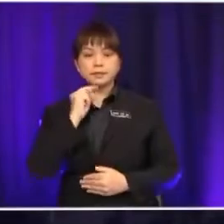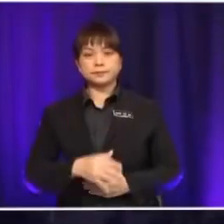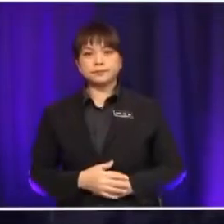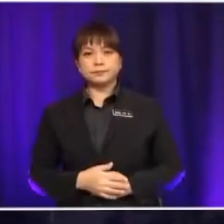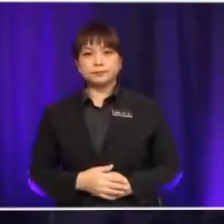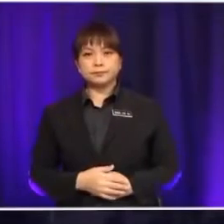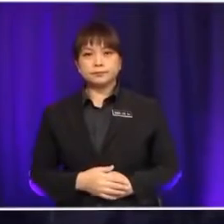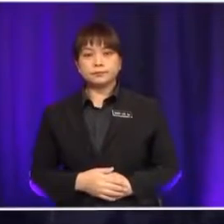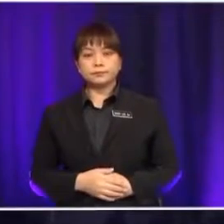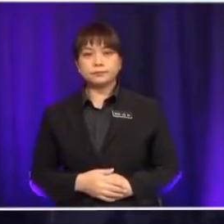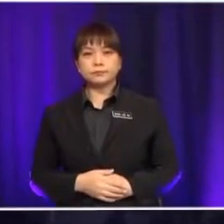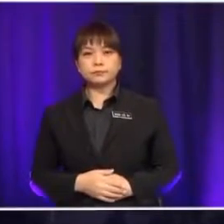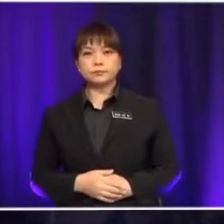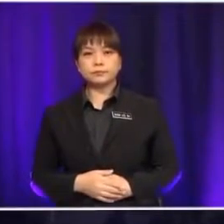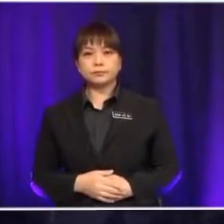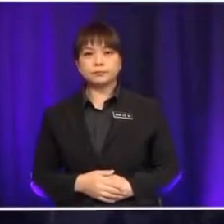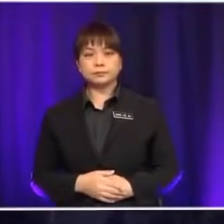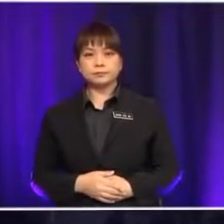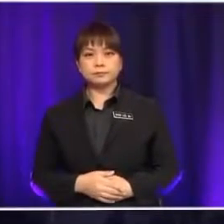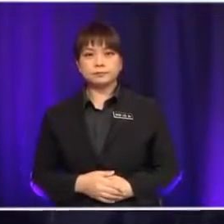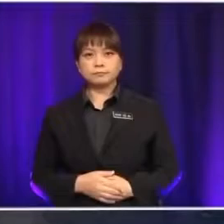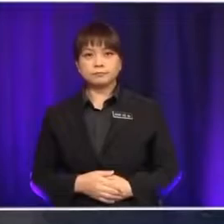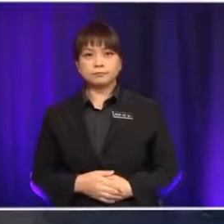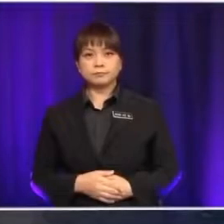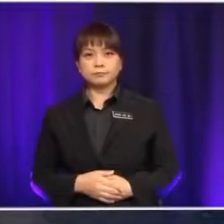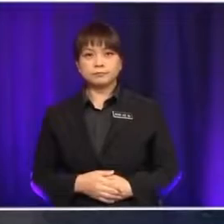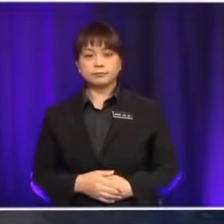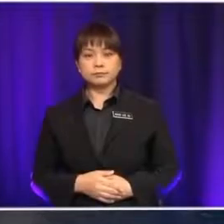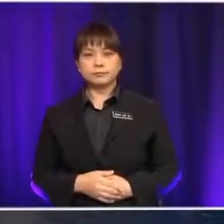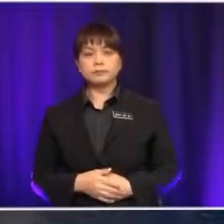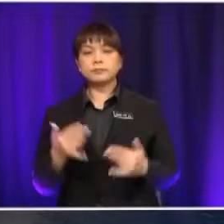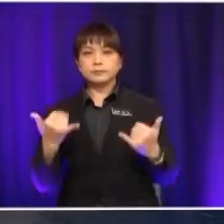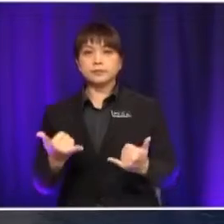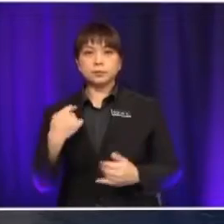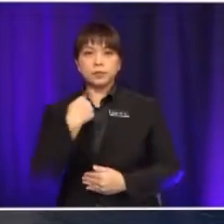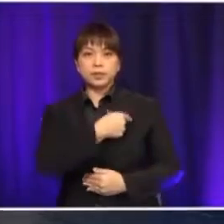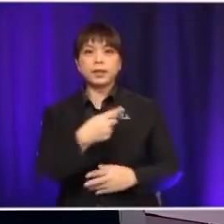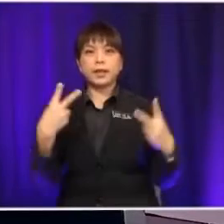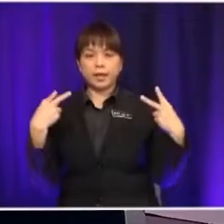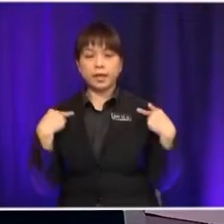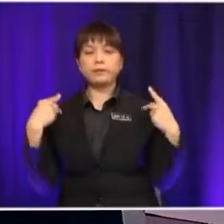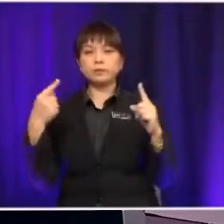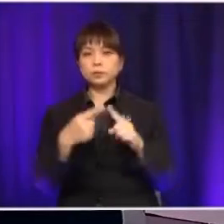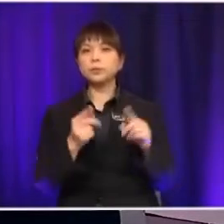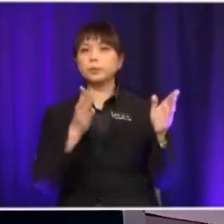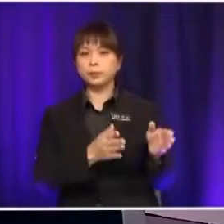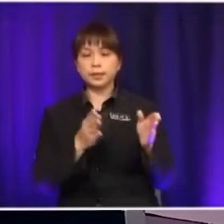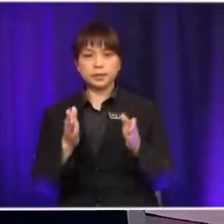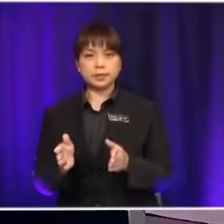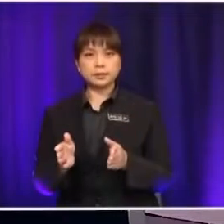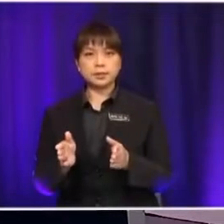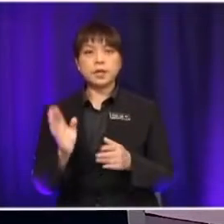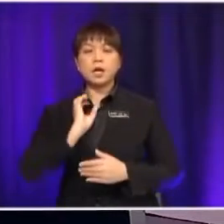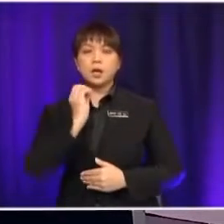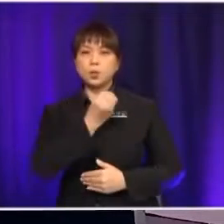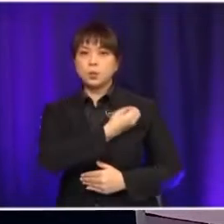Sim, what will we be learning now? All right, okay. So now we have to plan, and organize our thoughts